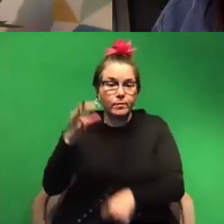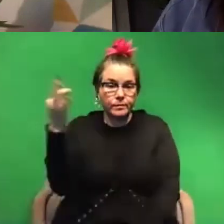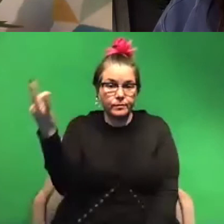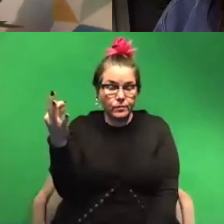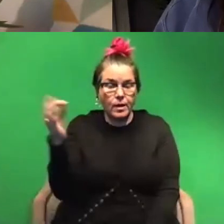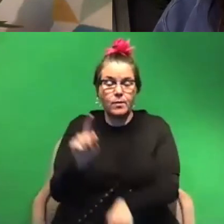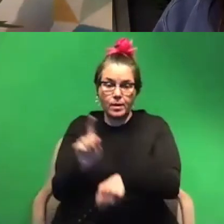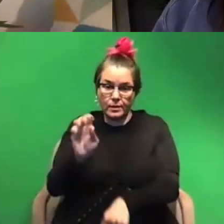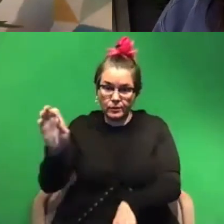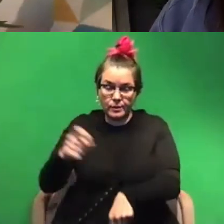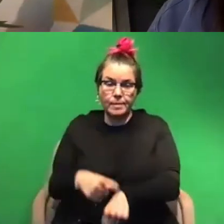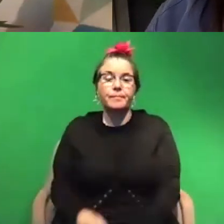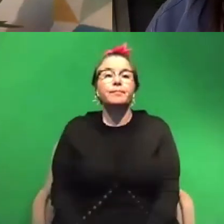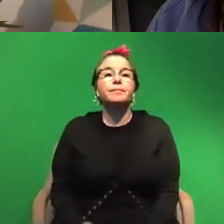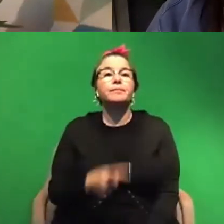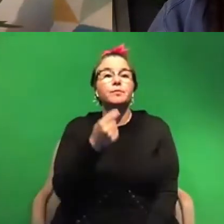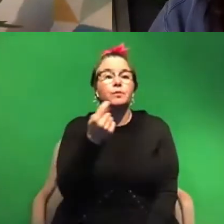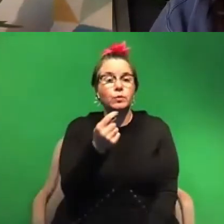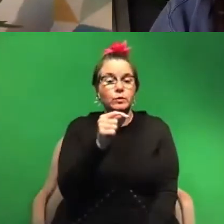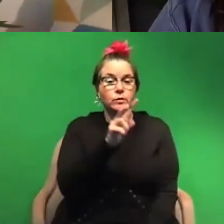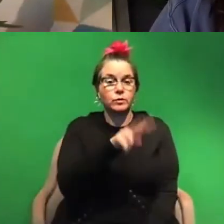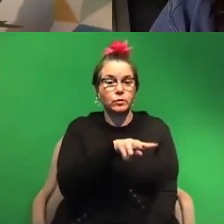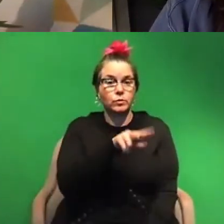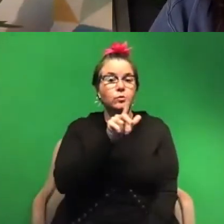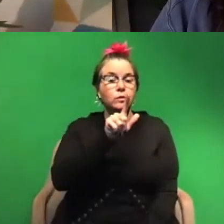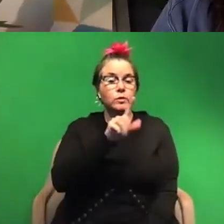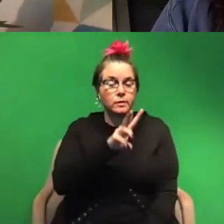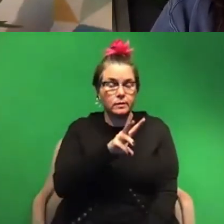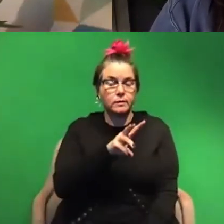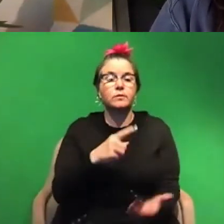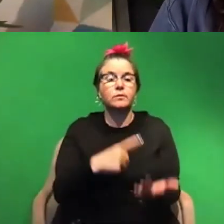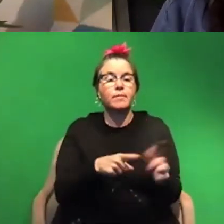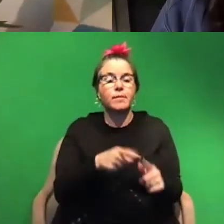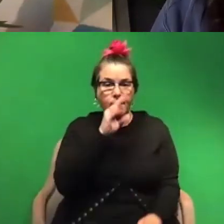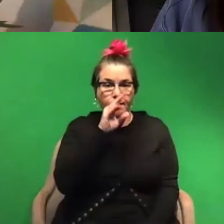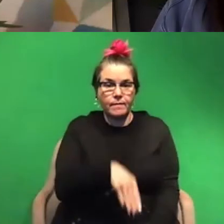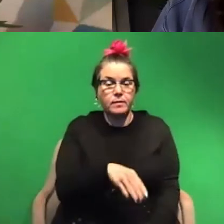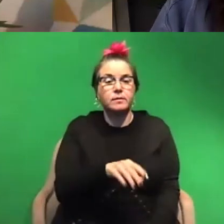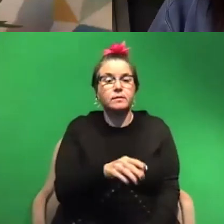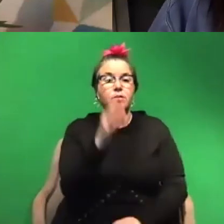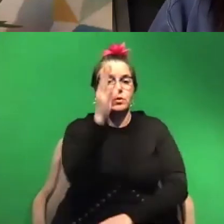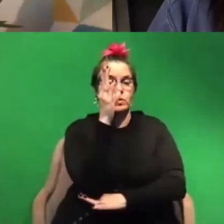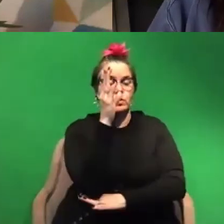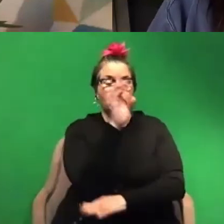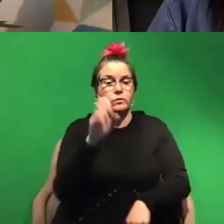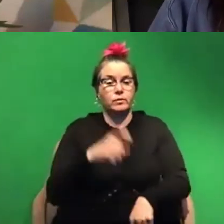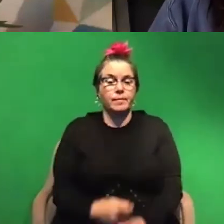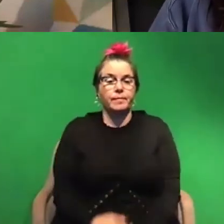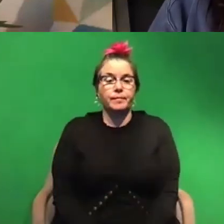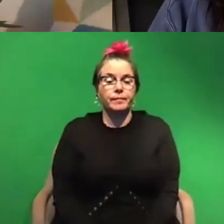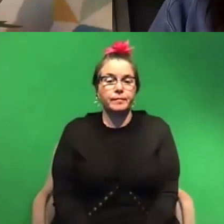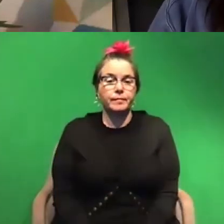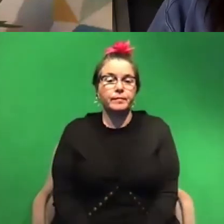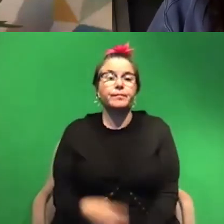p.m. Eastern. And then Tuesday, the 26th, we're going to be talking about elephants at noon Eastern. And then Friday,